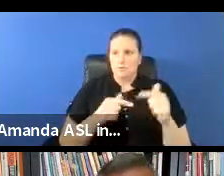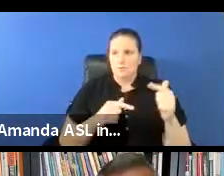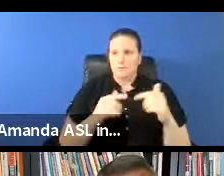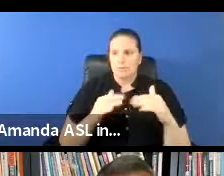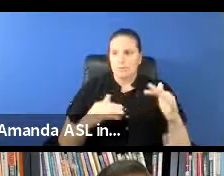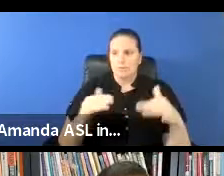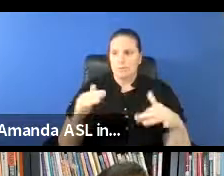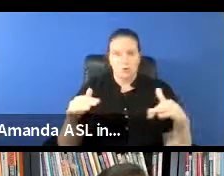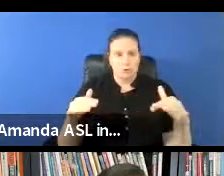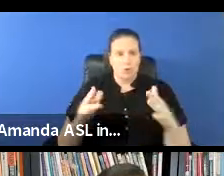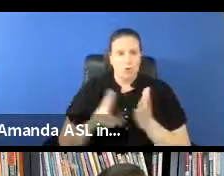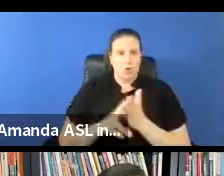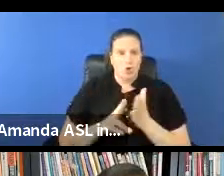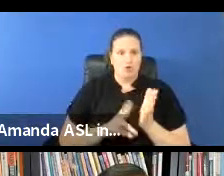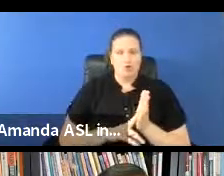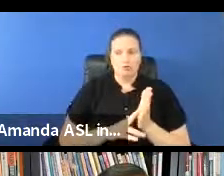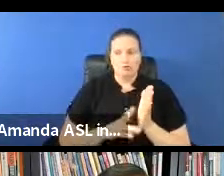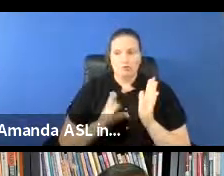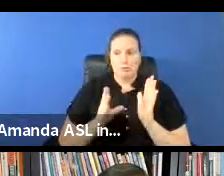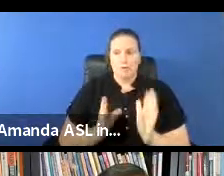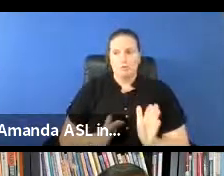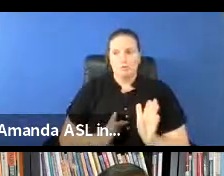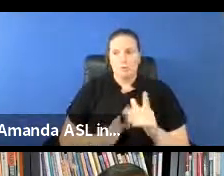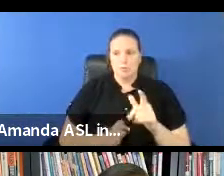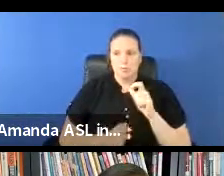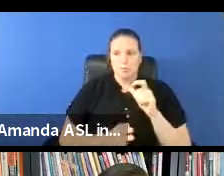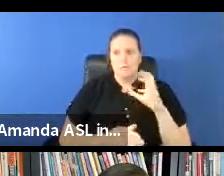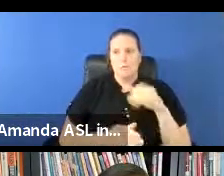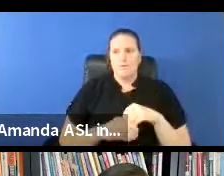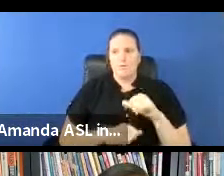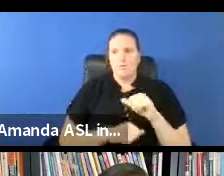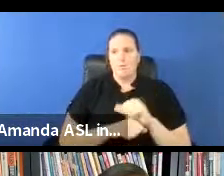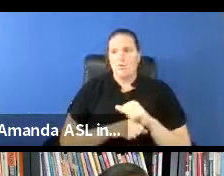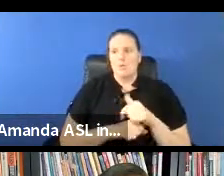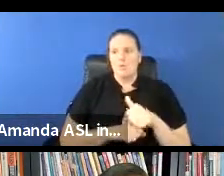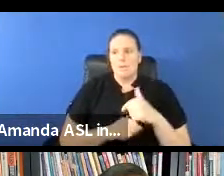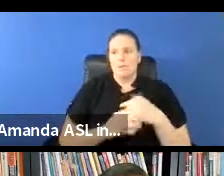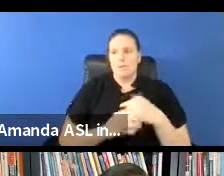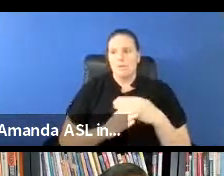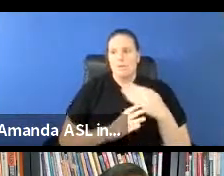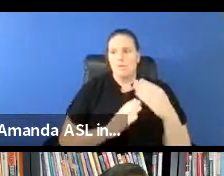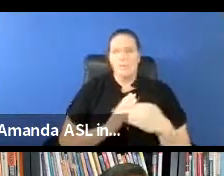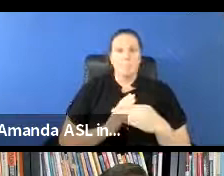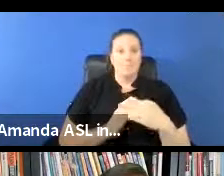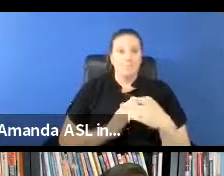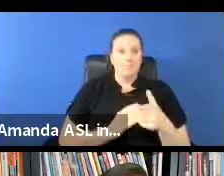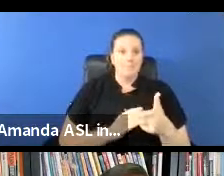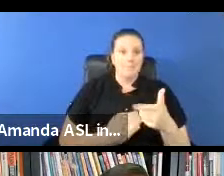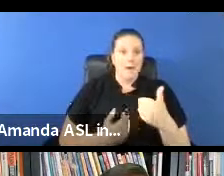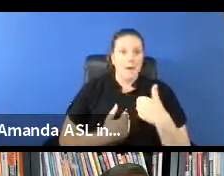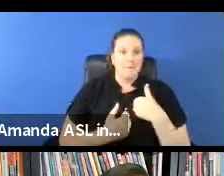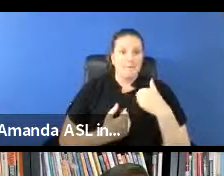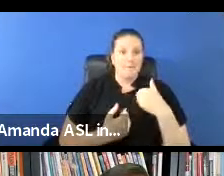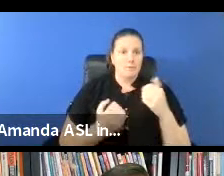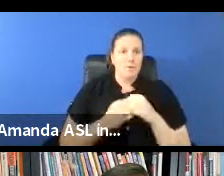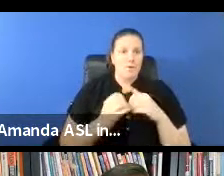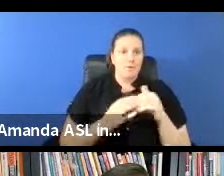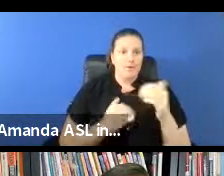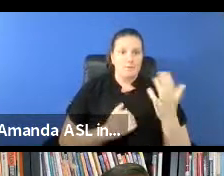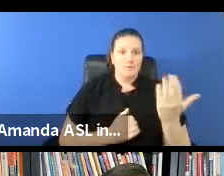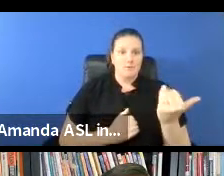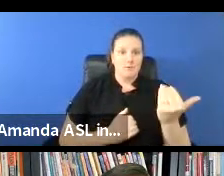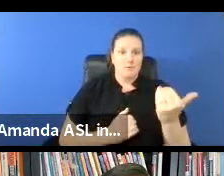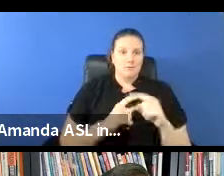of contractors who will be doing work on this program. We will probably have more than 15